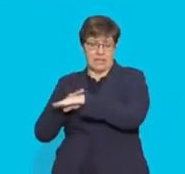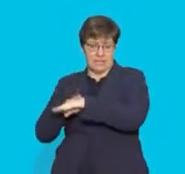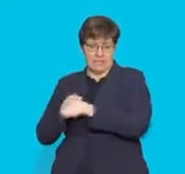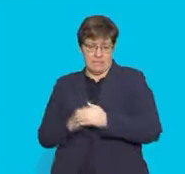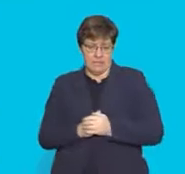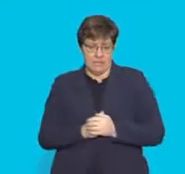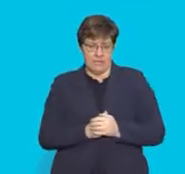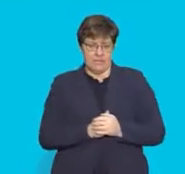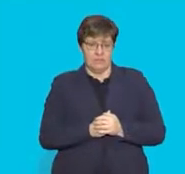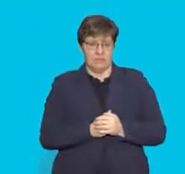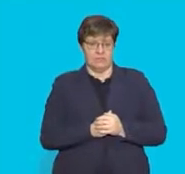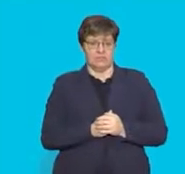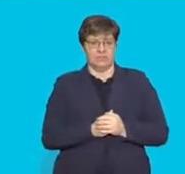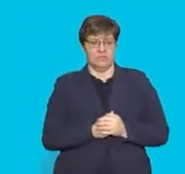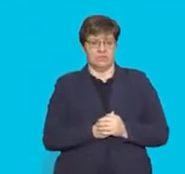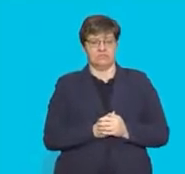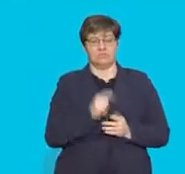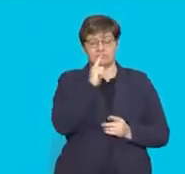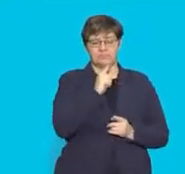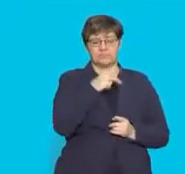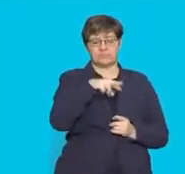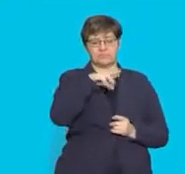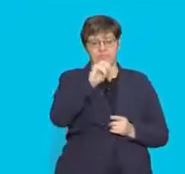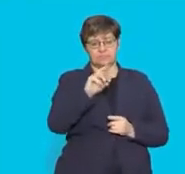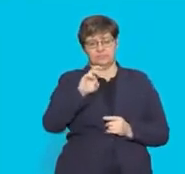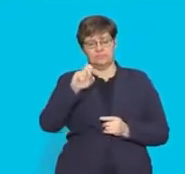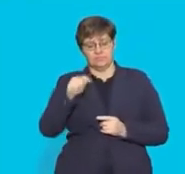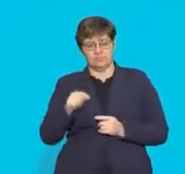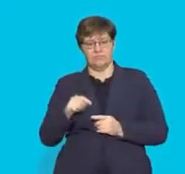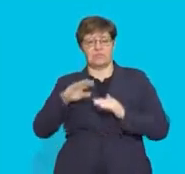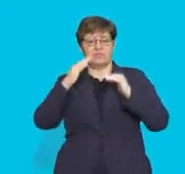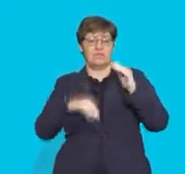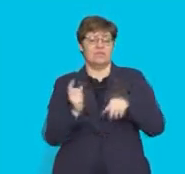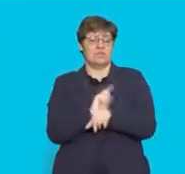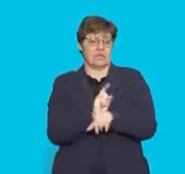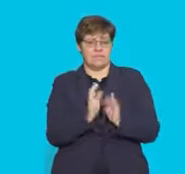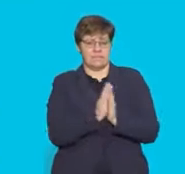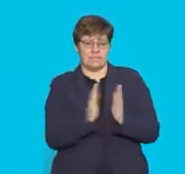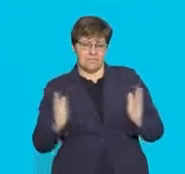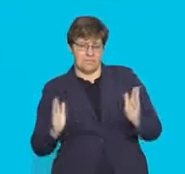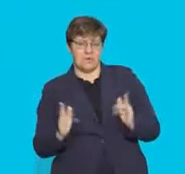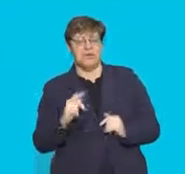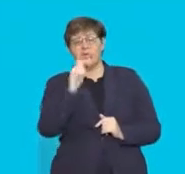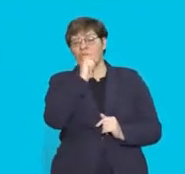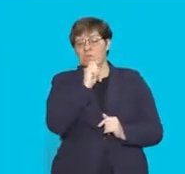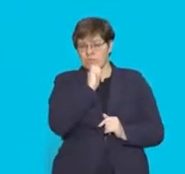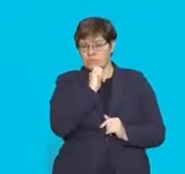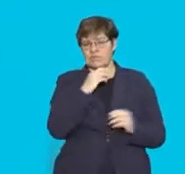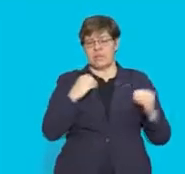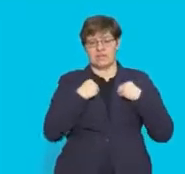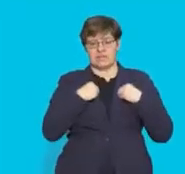time. So this will be the pro rata depreciation for the time that we have used the